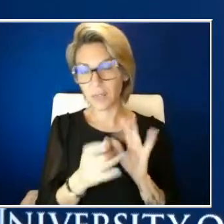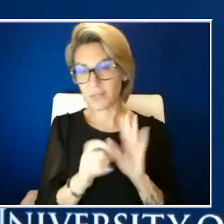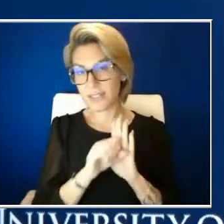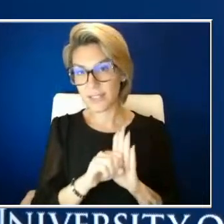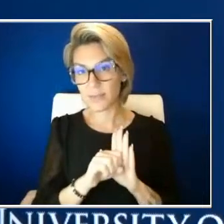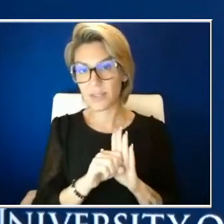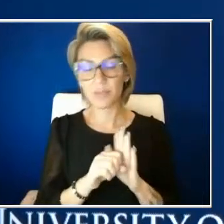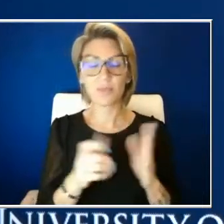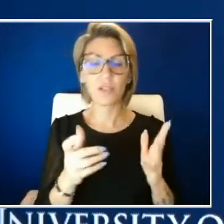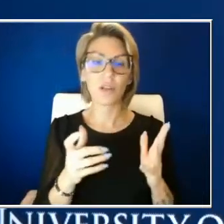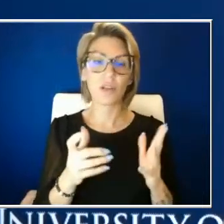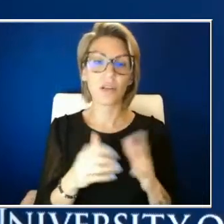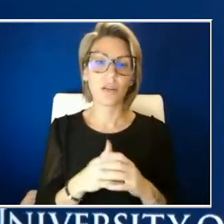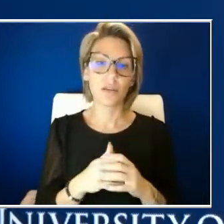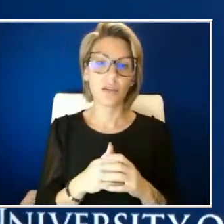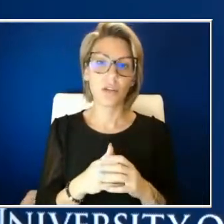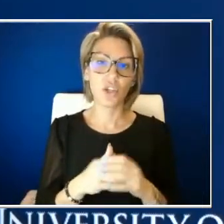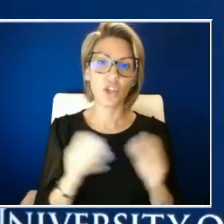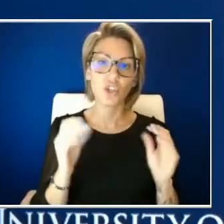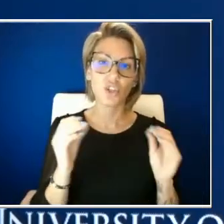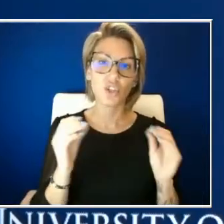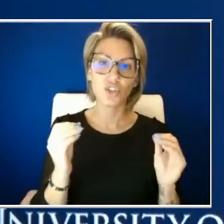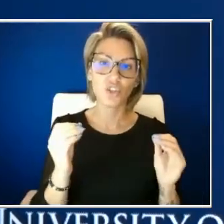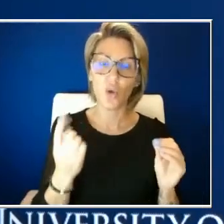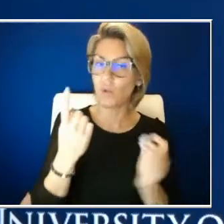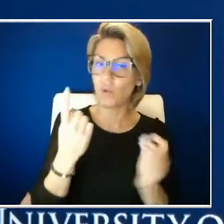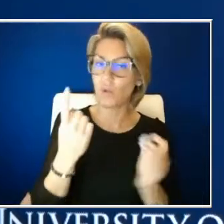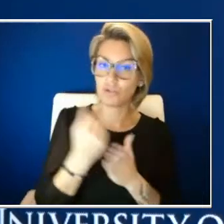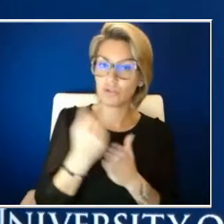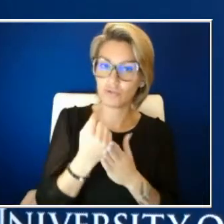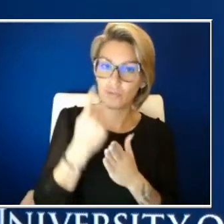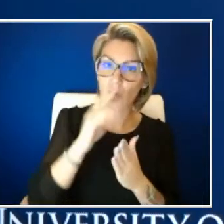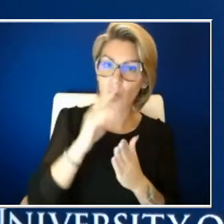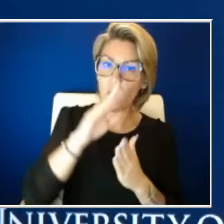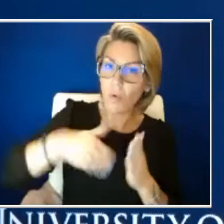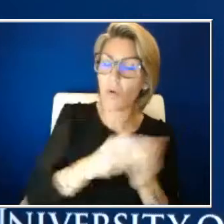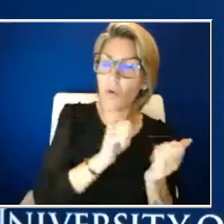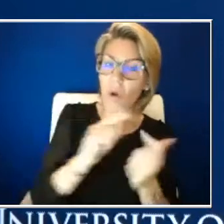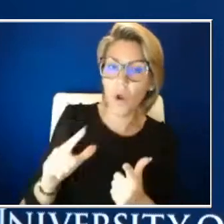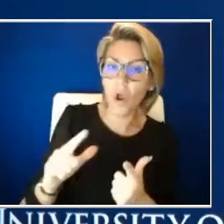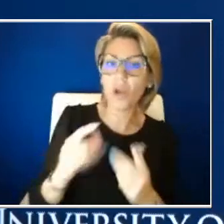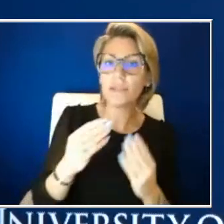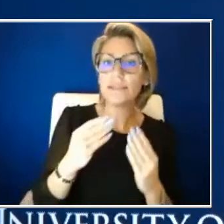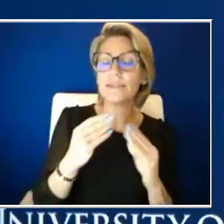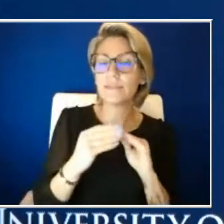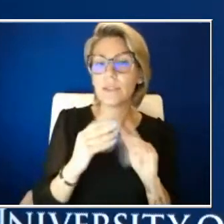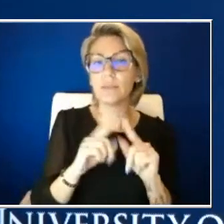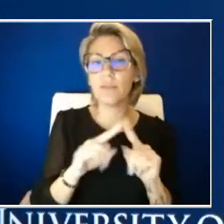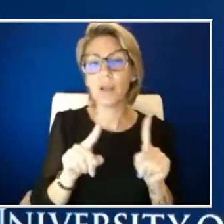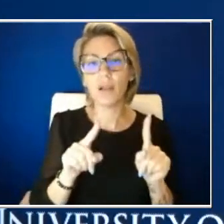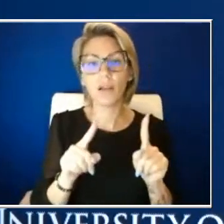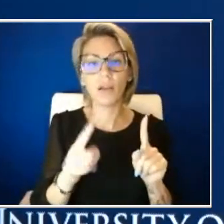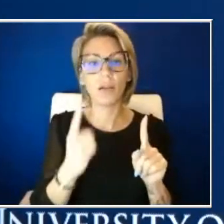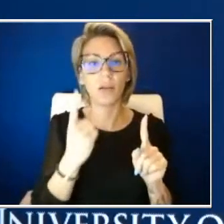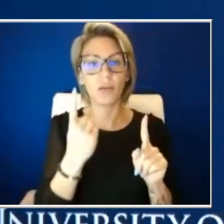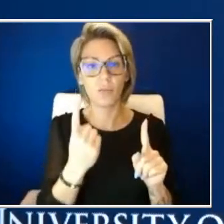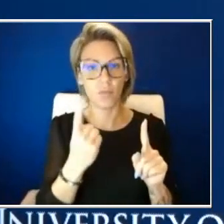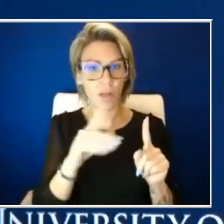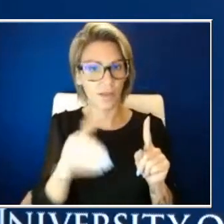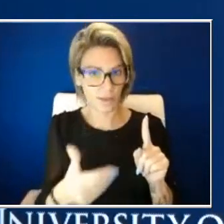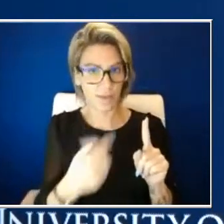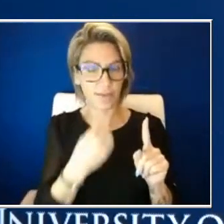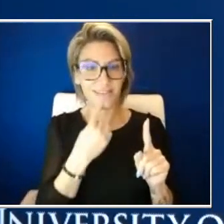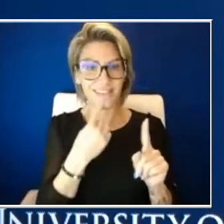no one treatment for everything, but as one of our guests alluded to as well, the